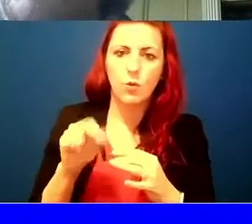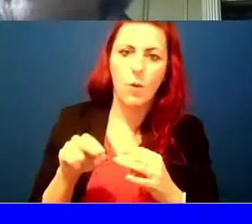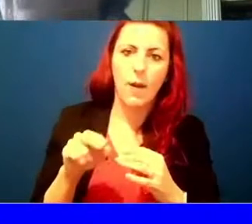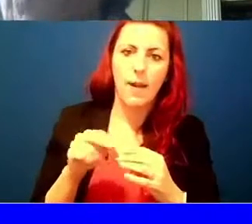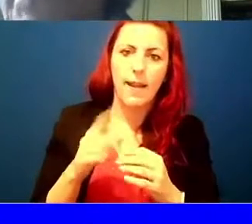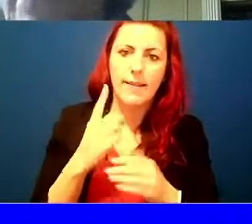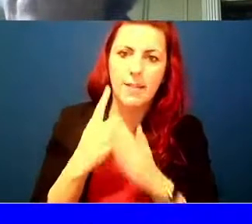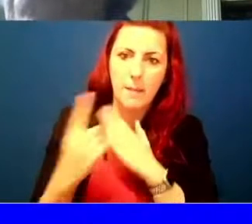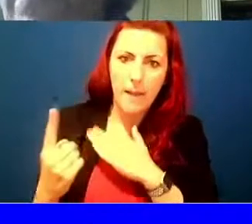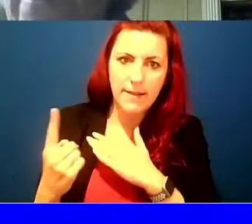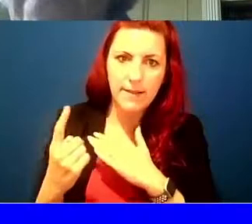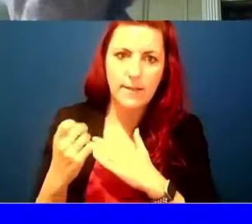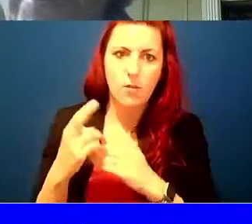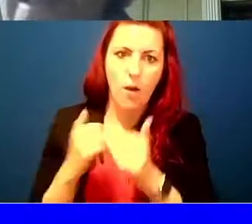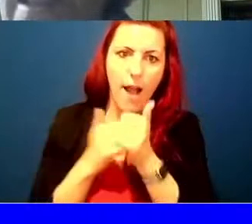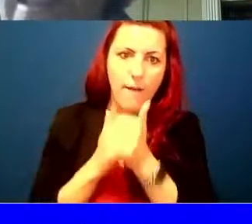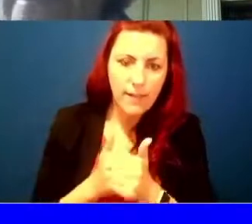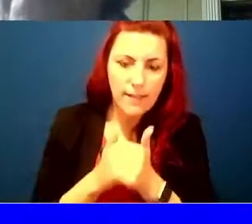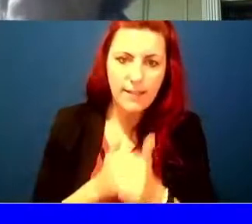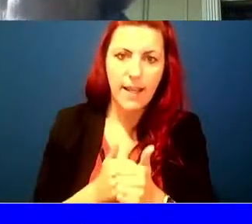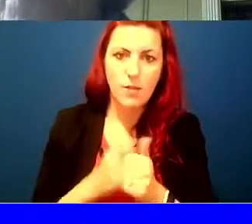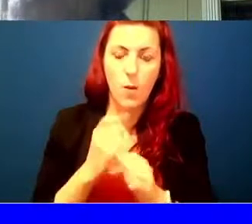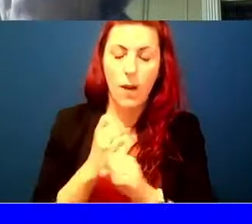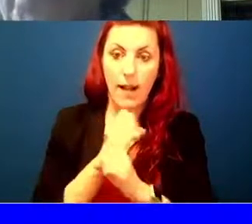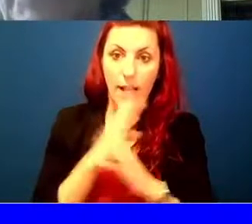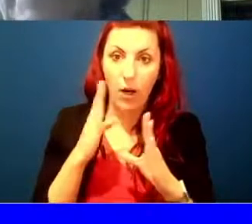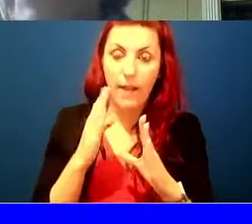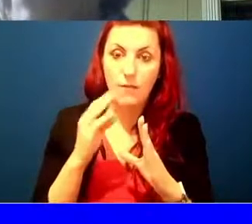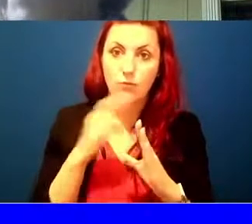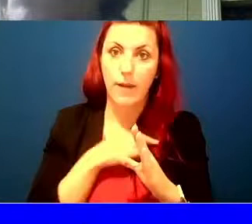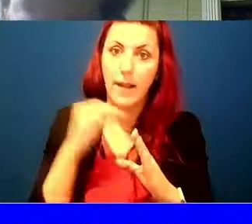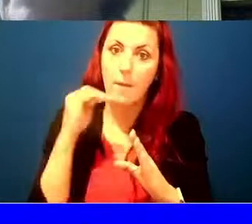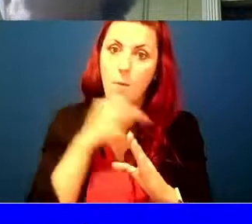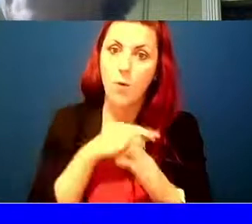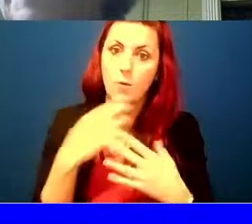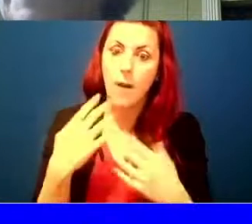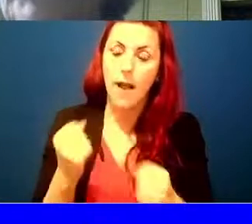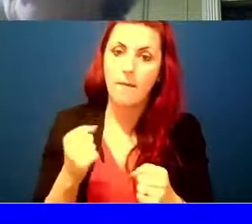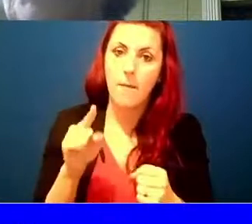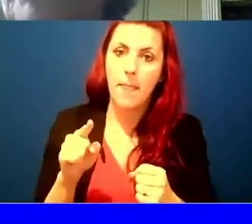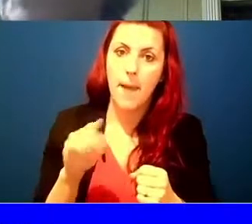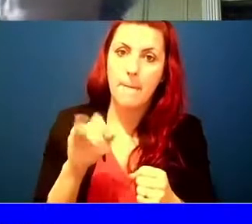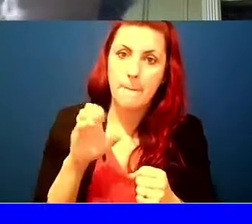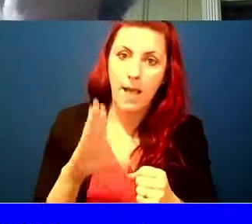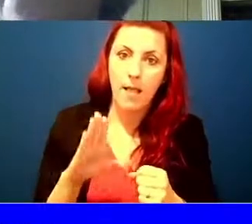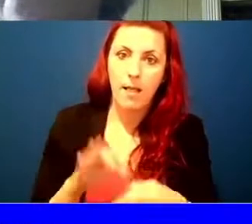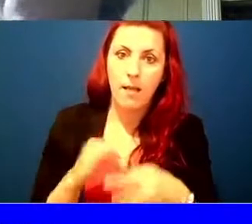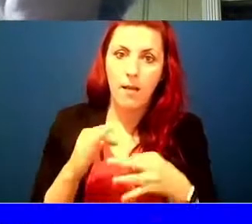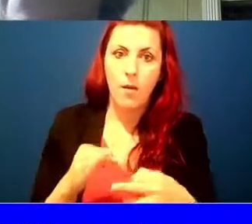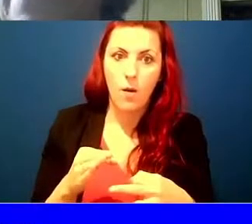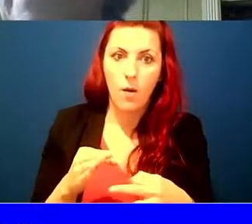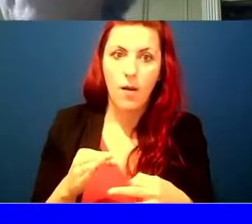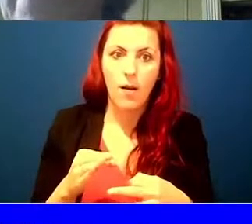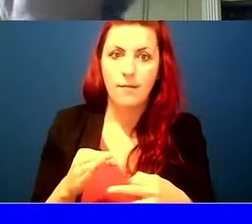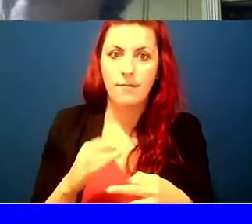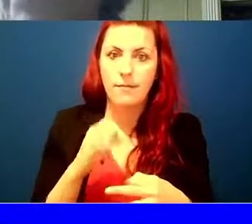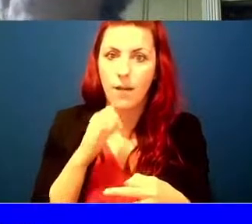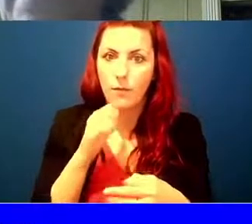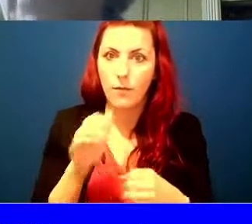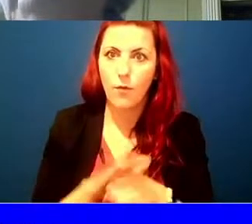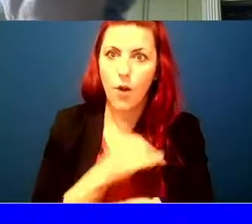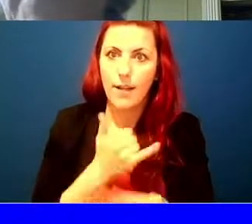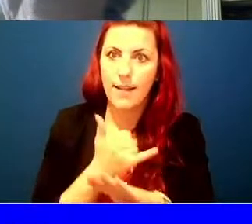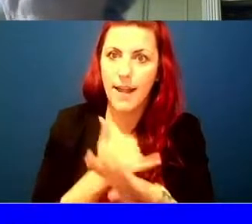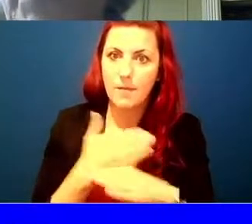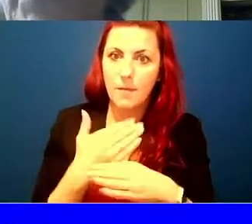bill lapsed, of course, on the whole of the government, but it is imperative that we see some of those provisions in